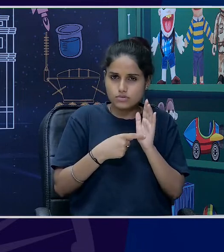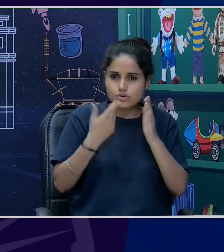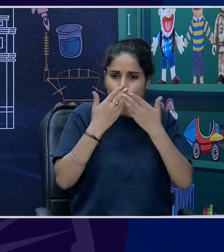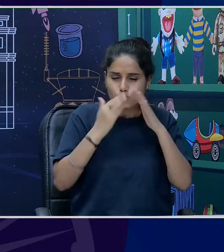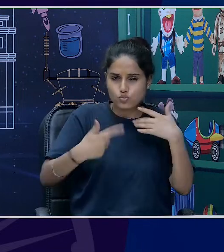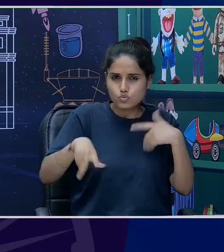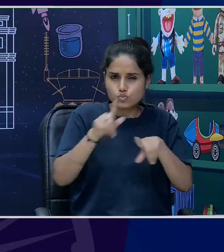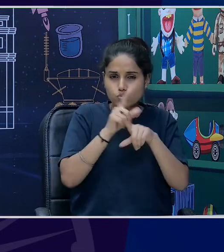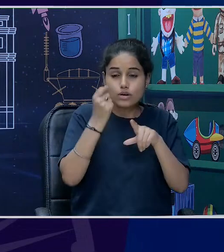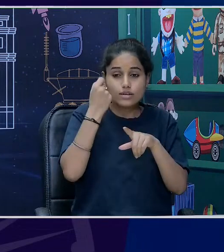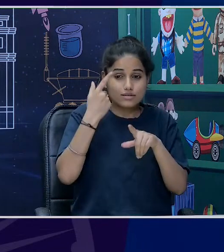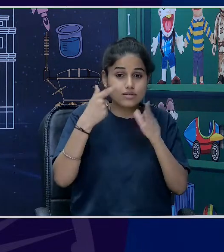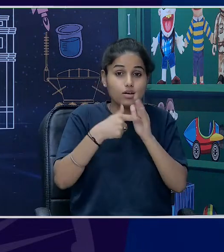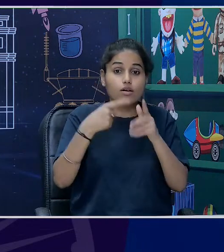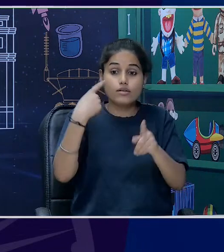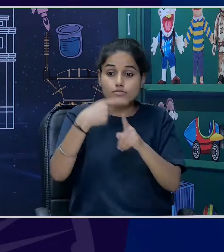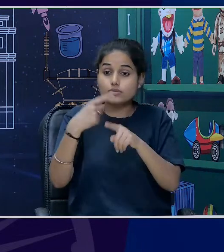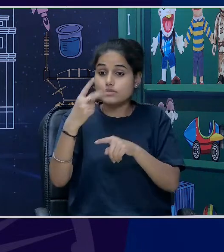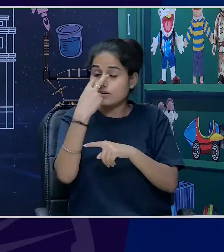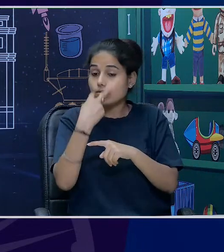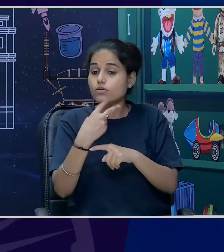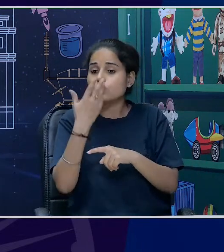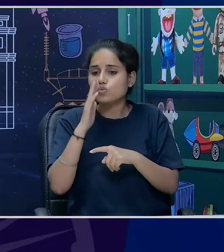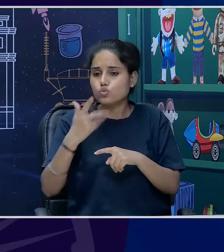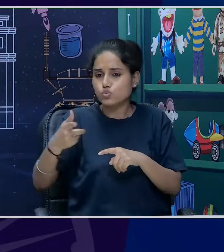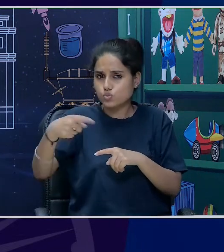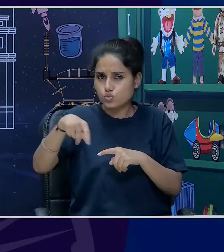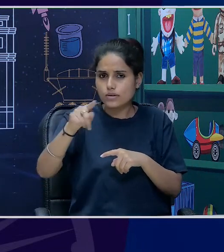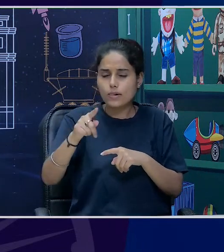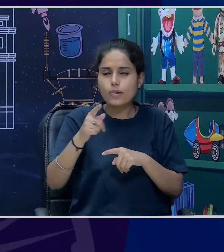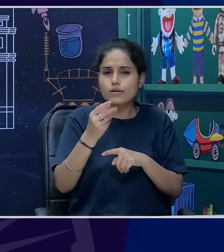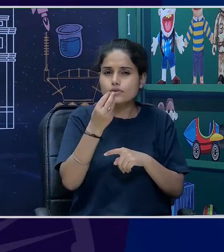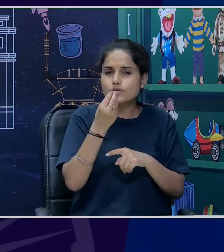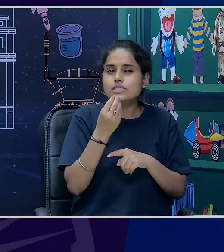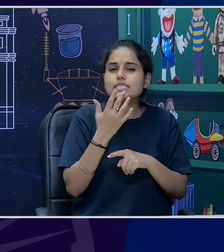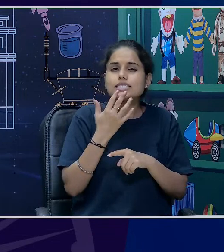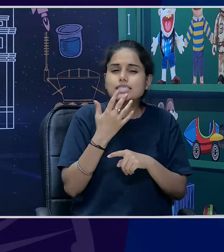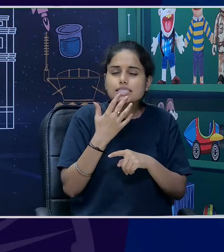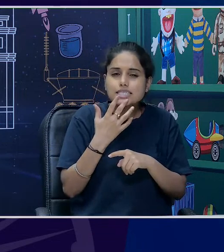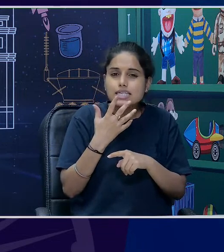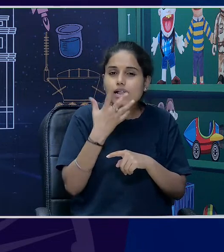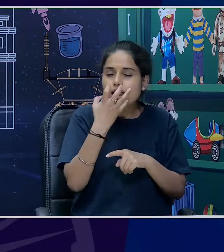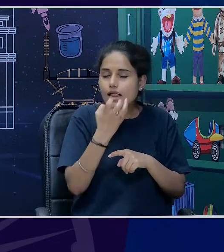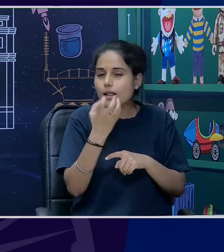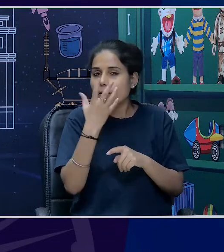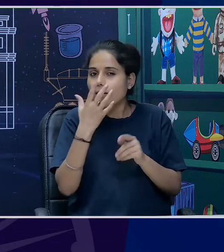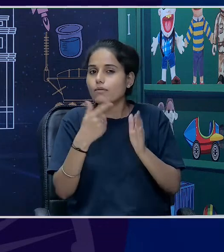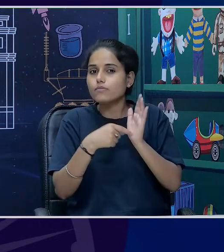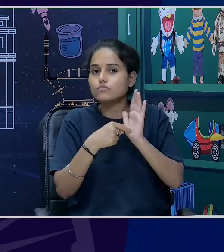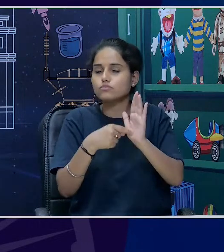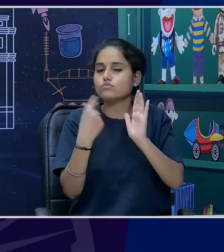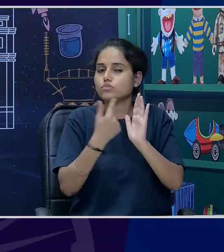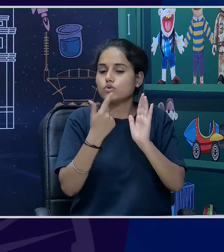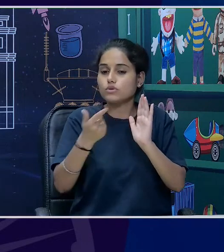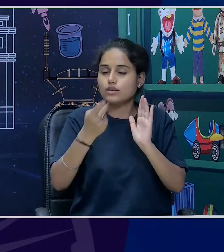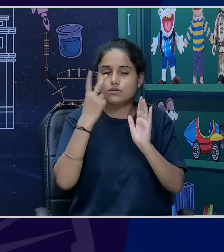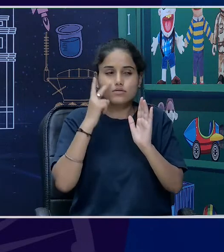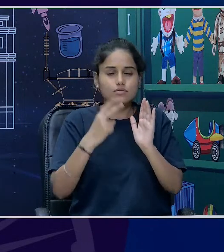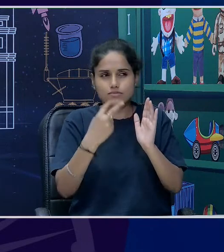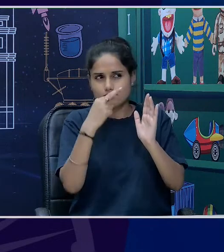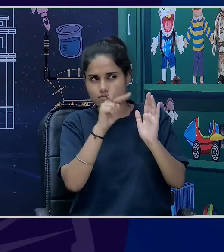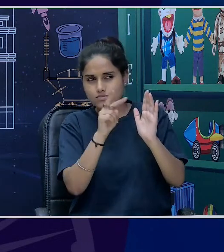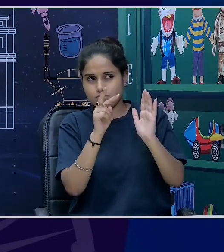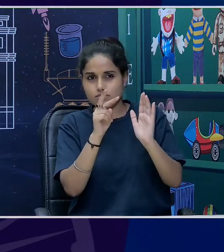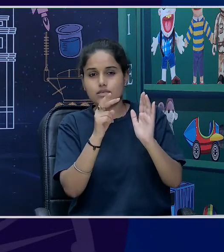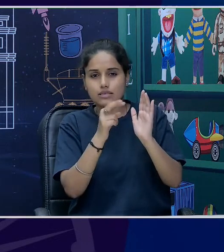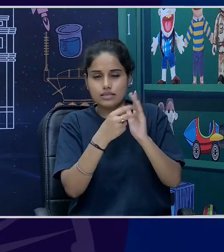the visually impaired students in mind, you have used the thick paper. I mean, generally we don't get a